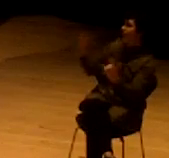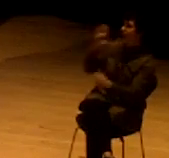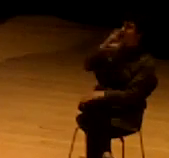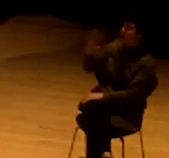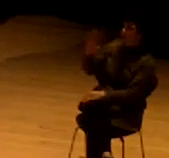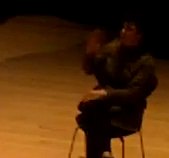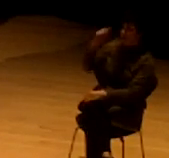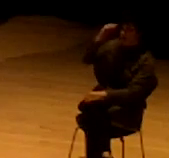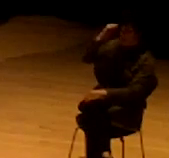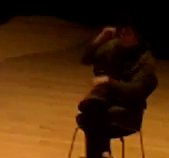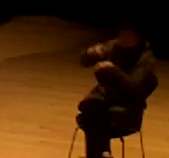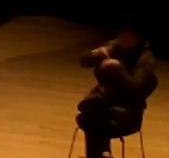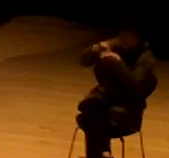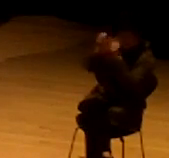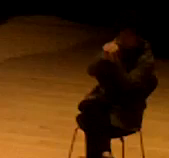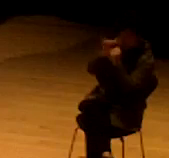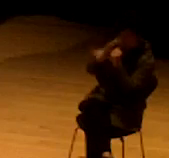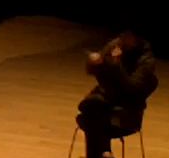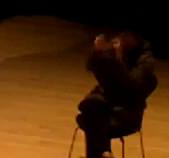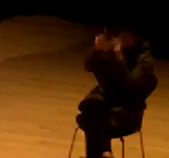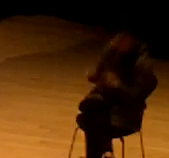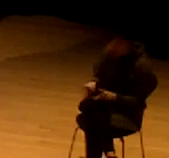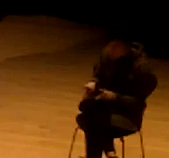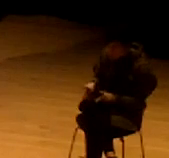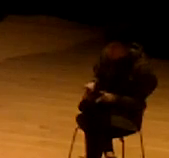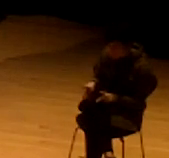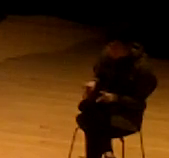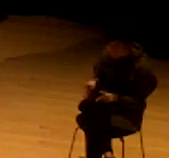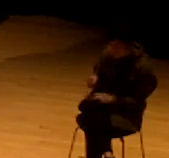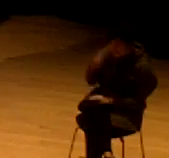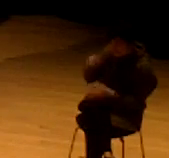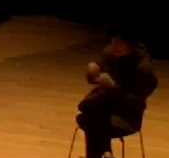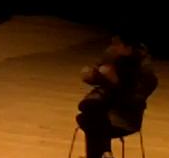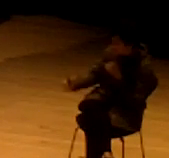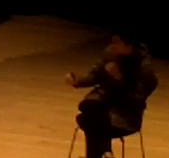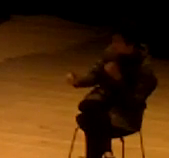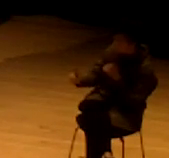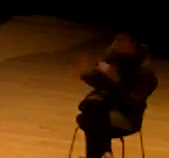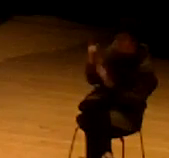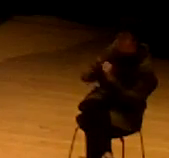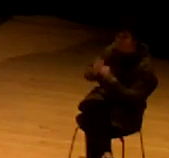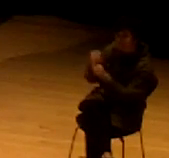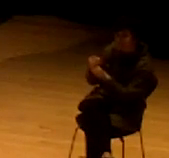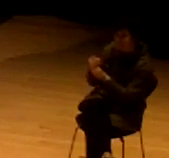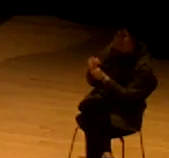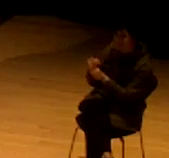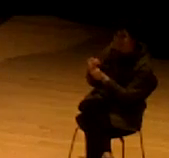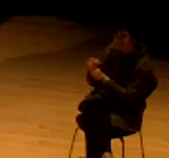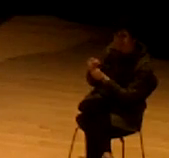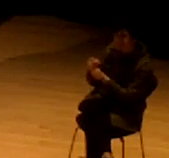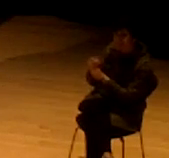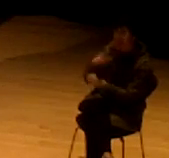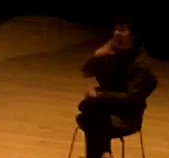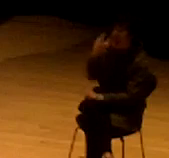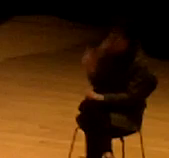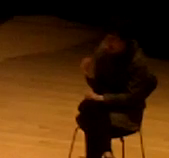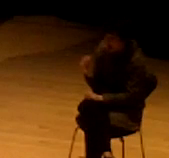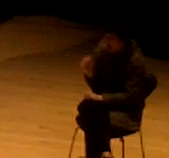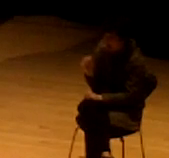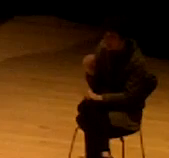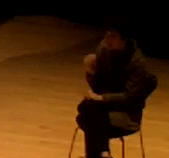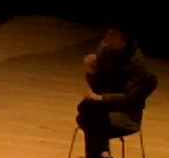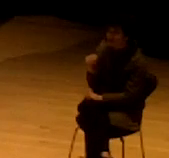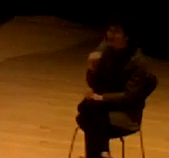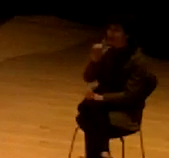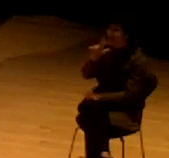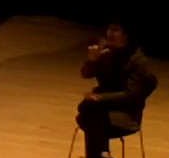a hero you are. How do you do this? So it's, I mean, and another thing, Lawrence, is that, you know,